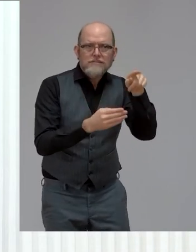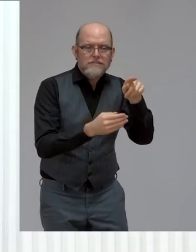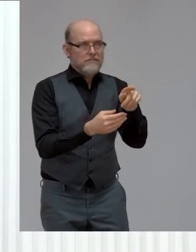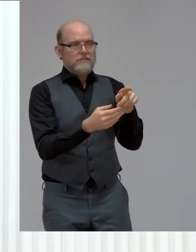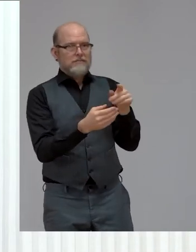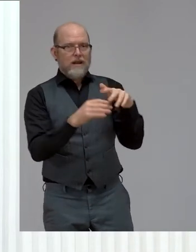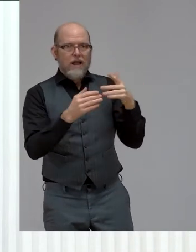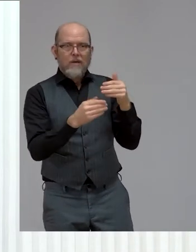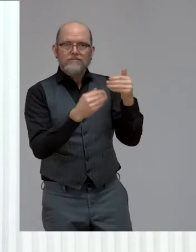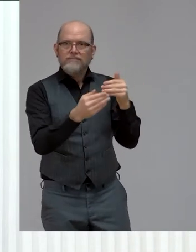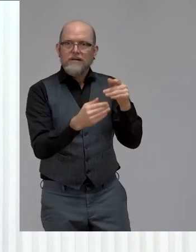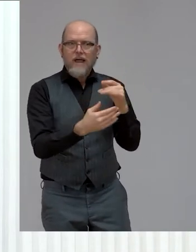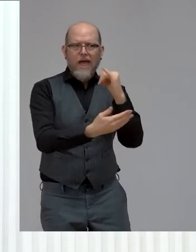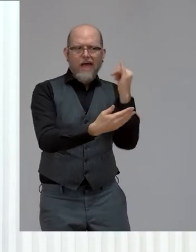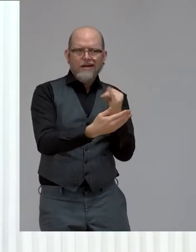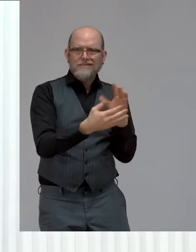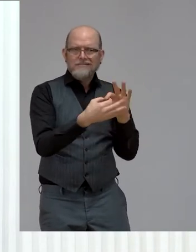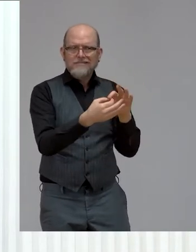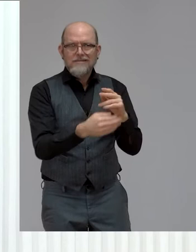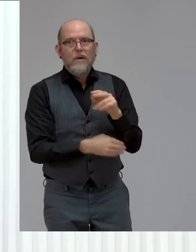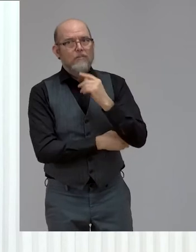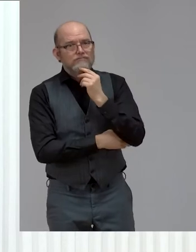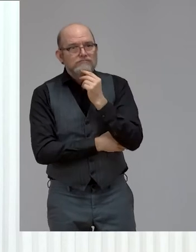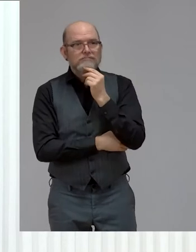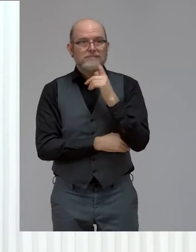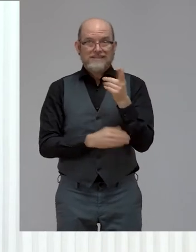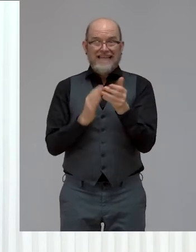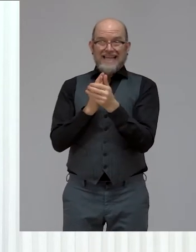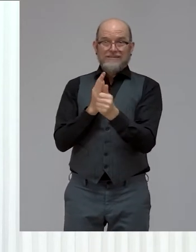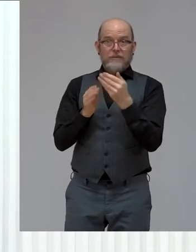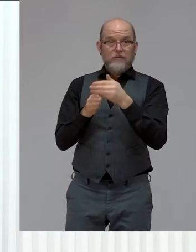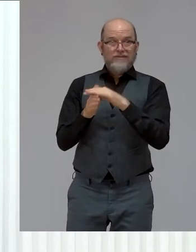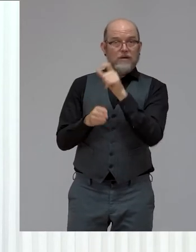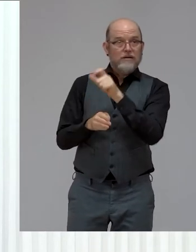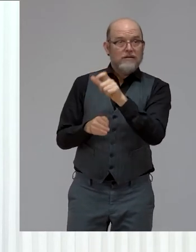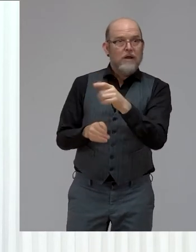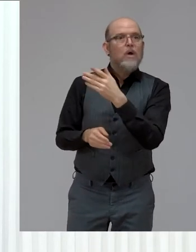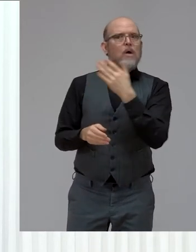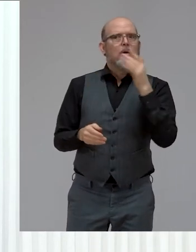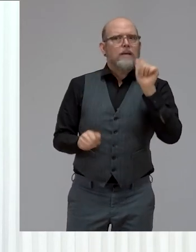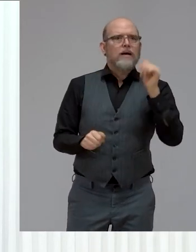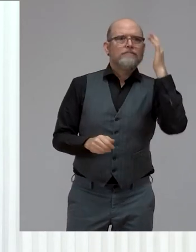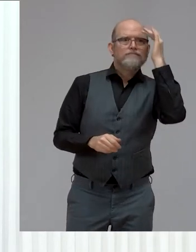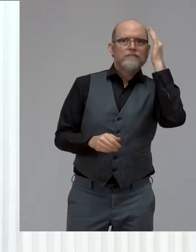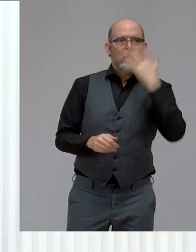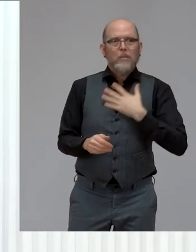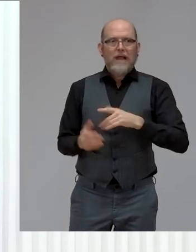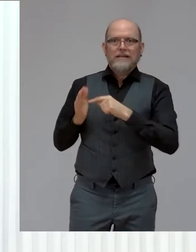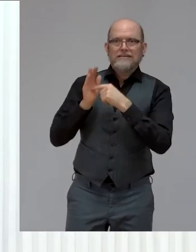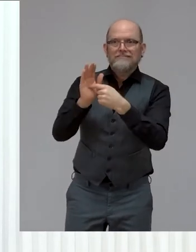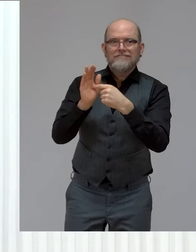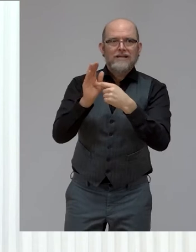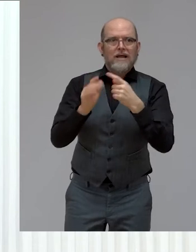beneficiaries that have down-to-earth discussions about what really works and what